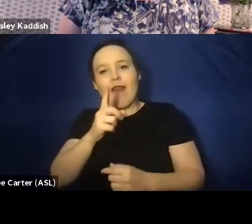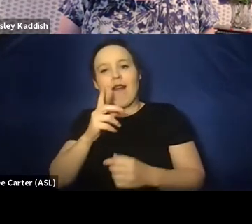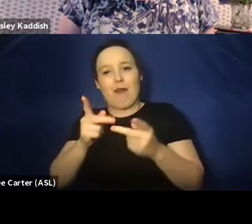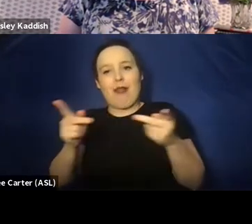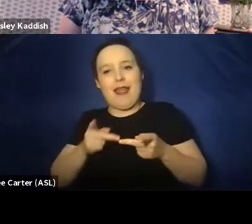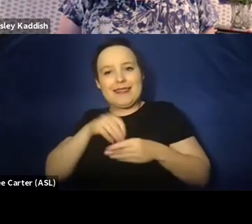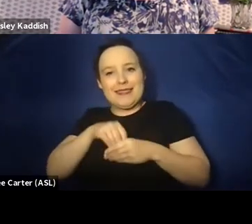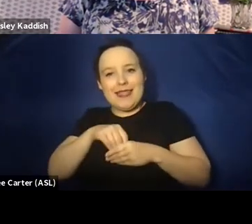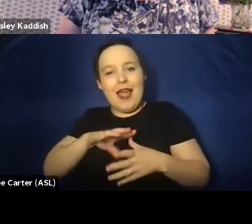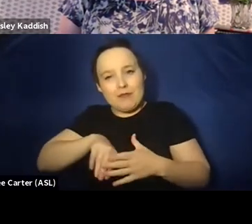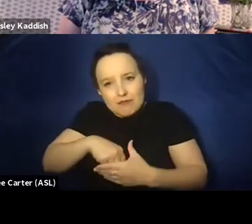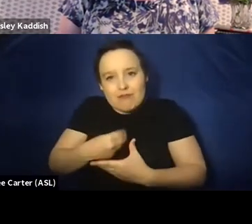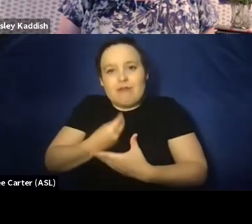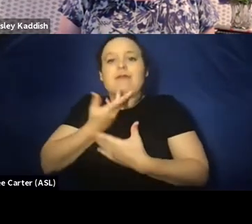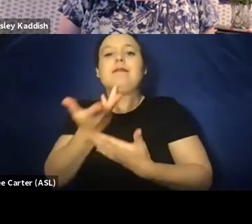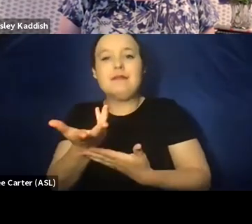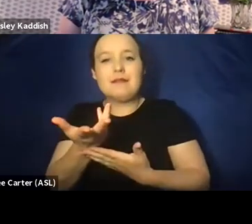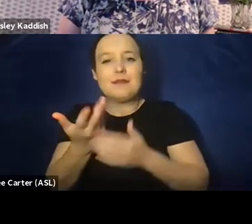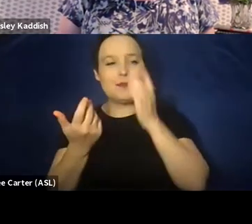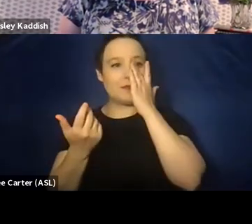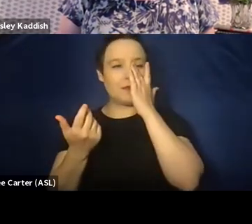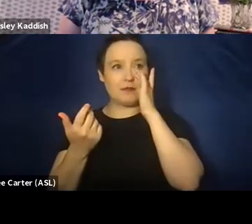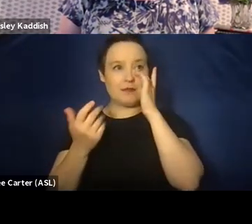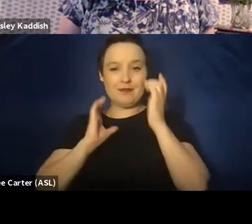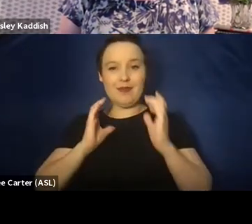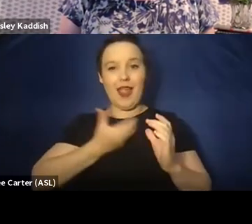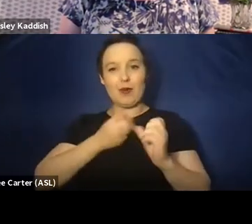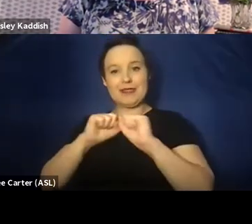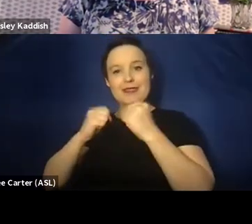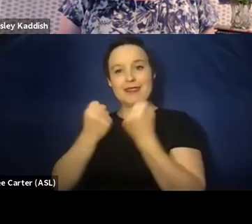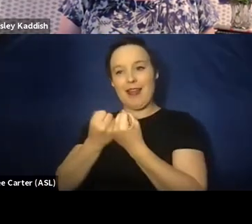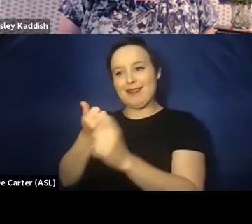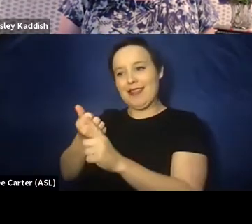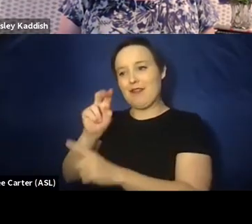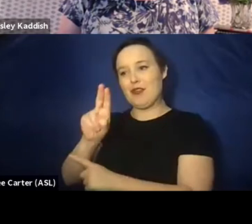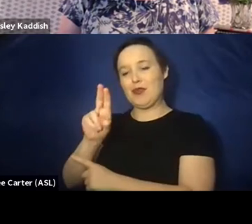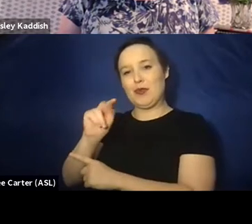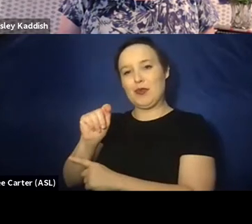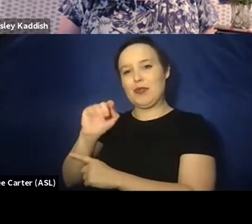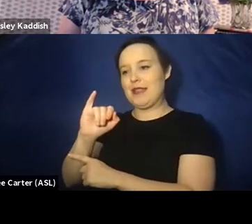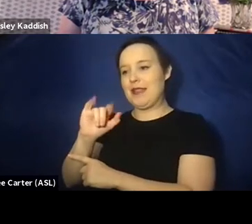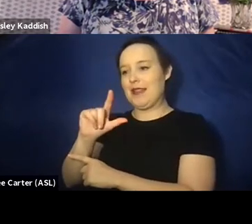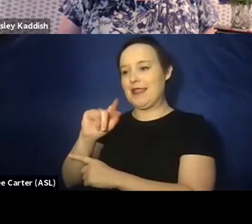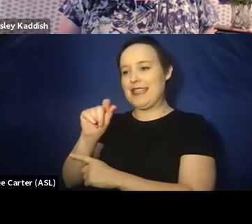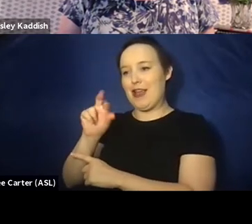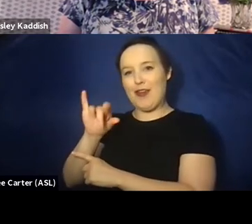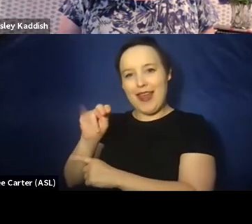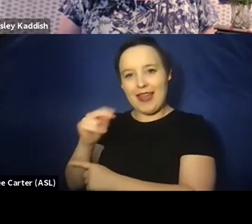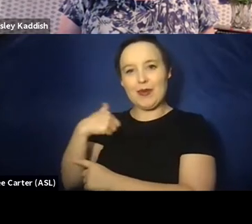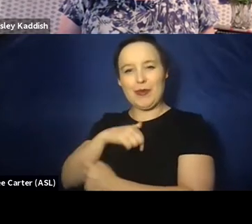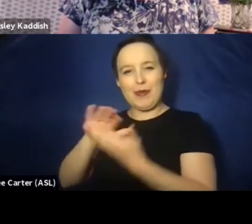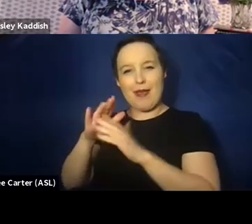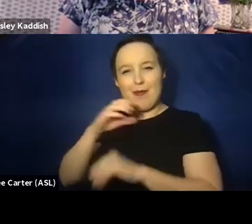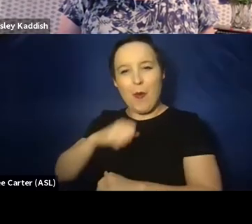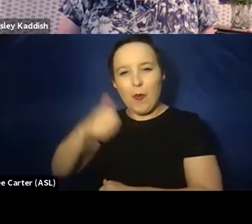me in a utilitarian society, we lose that as we get older, you know? And so when